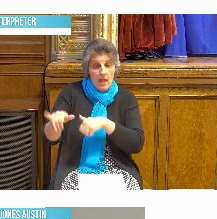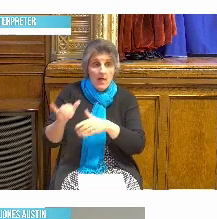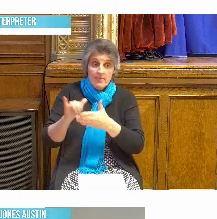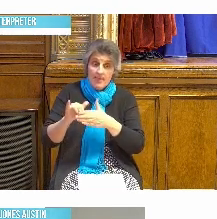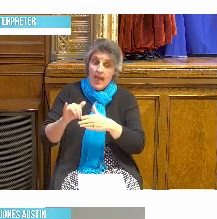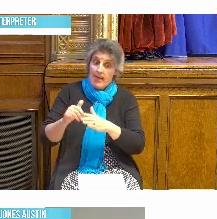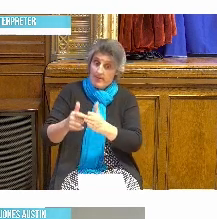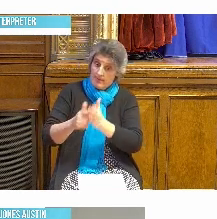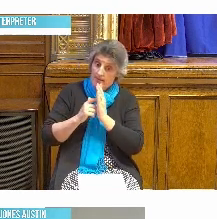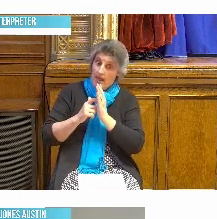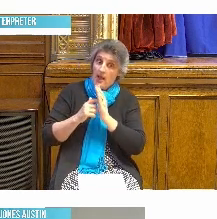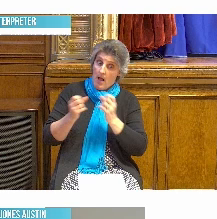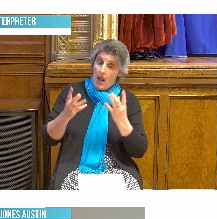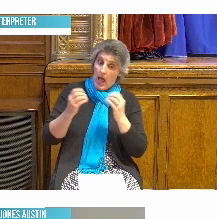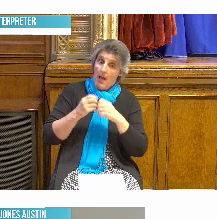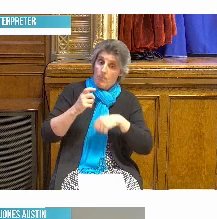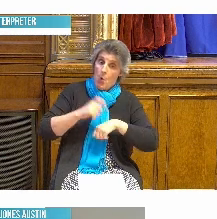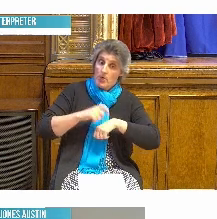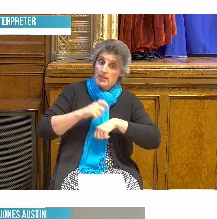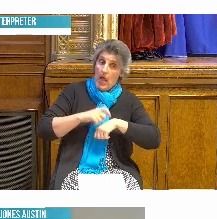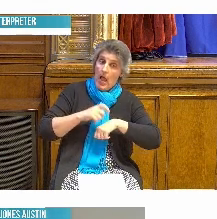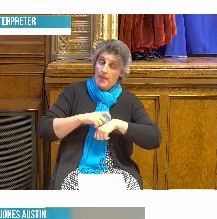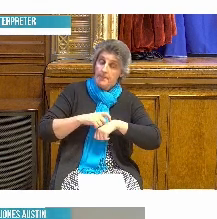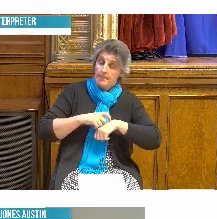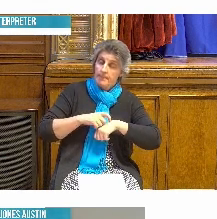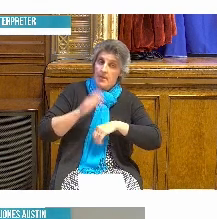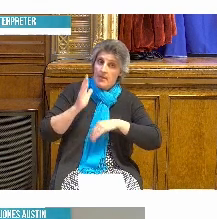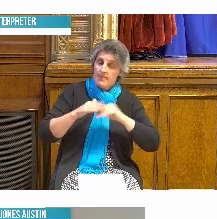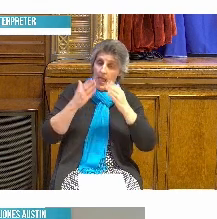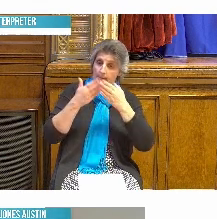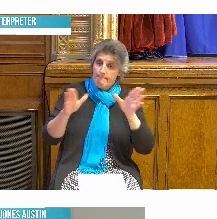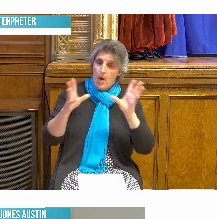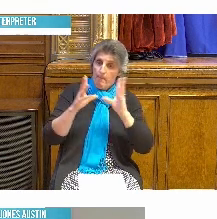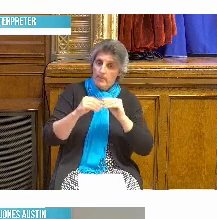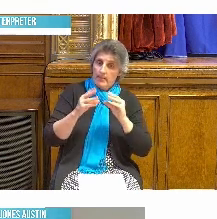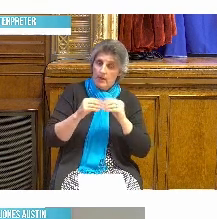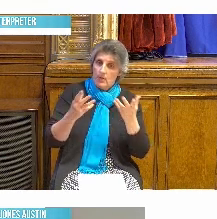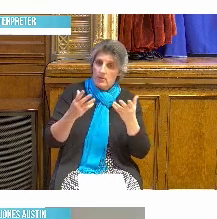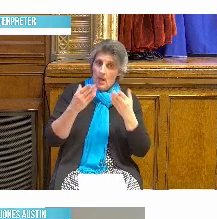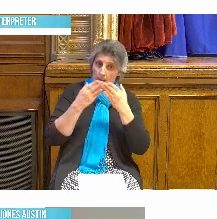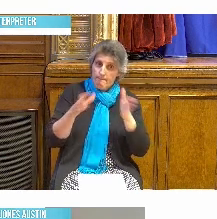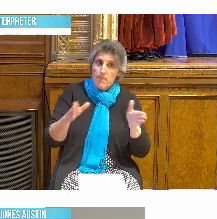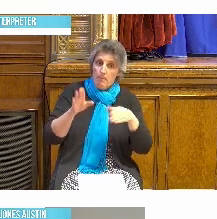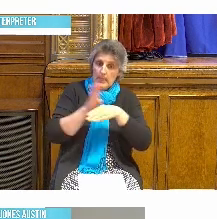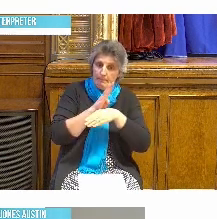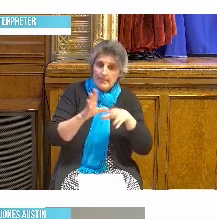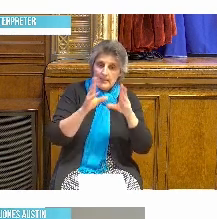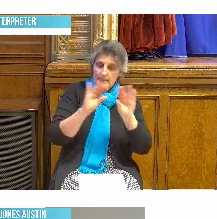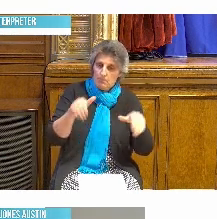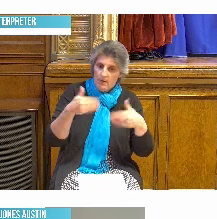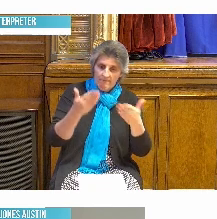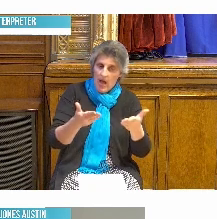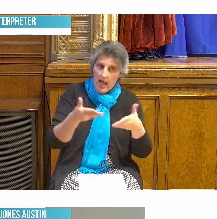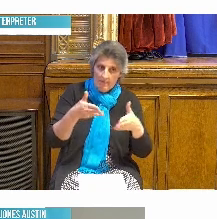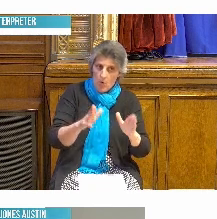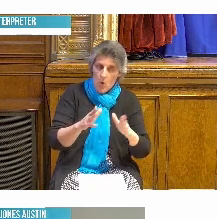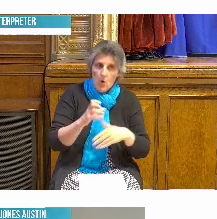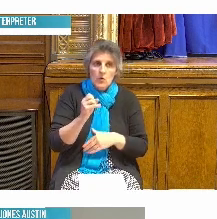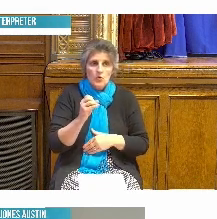take a lot more time than public hearings, public business meetings provide for. And